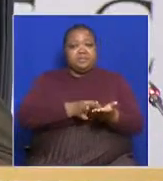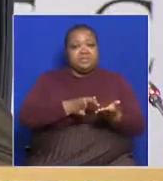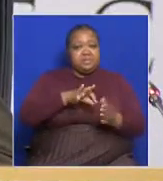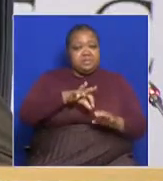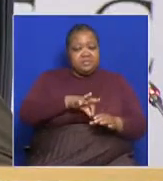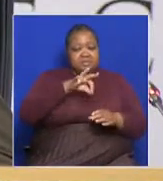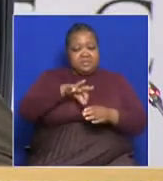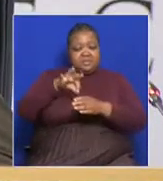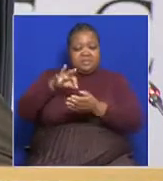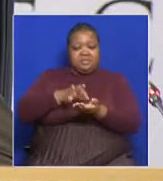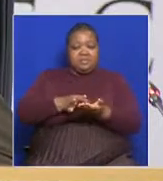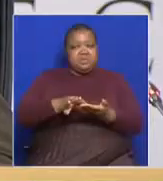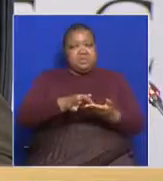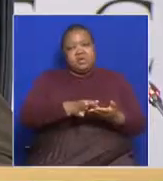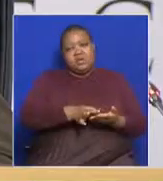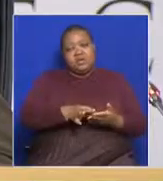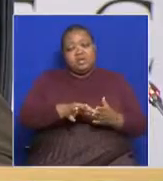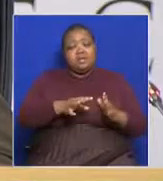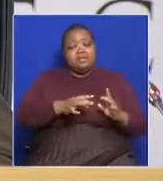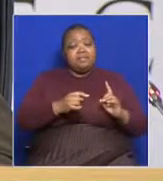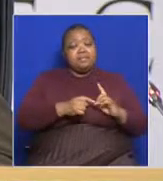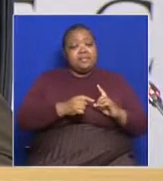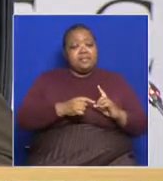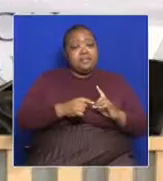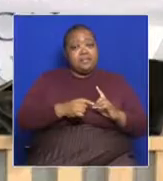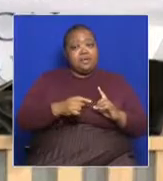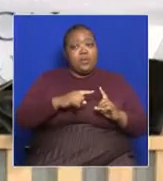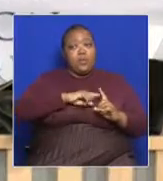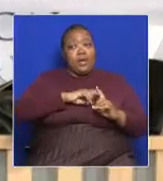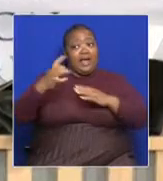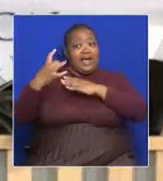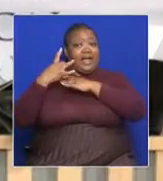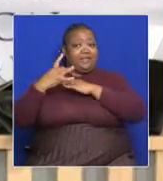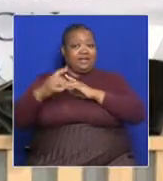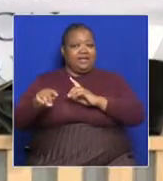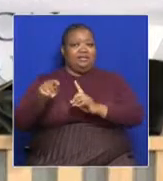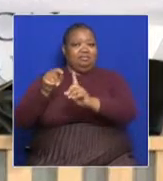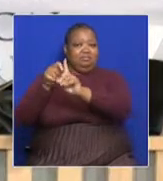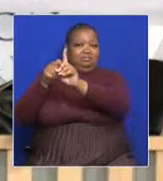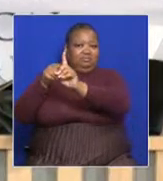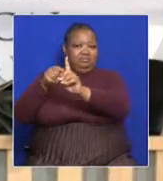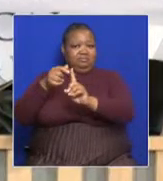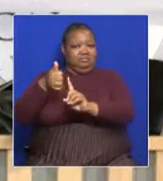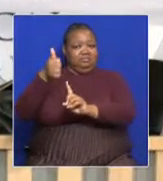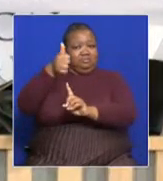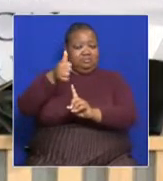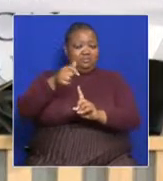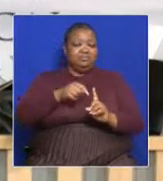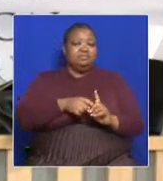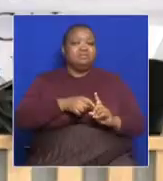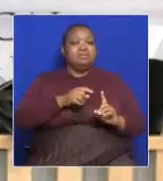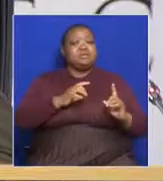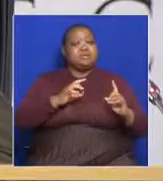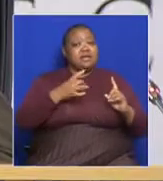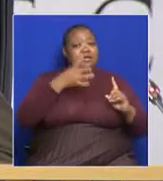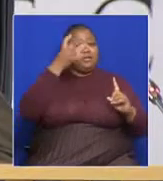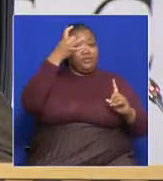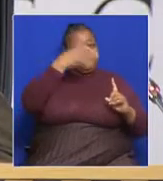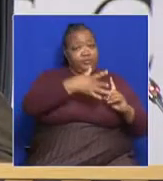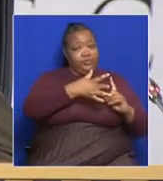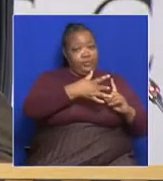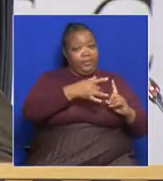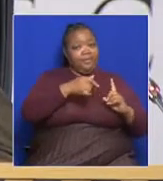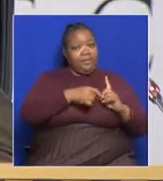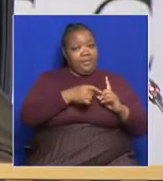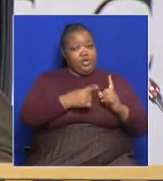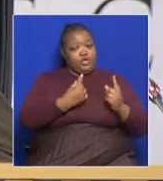up guiding Pangase how to do so, Commissioner. And exactly, and you are saying it's because you were so guided by her. Yes,